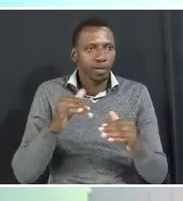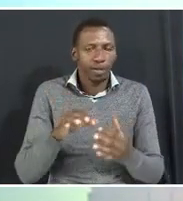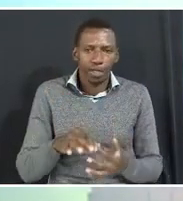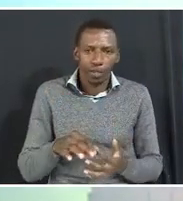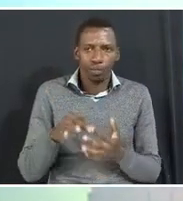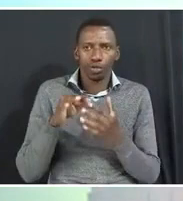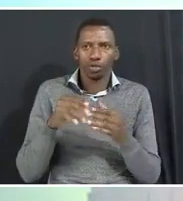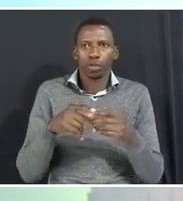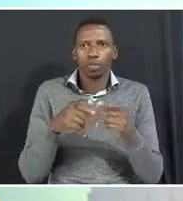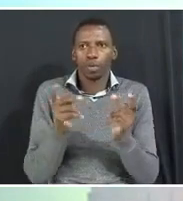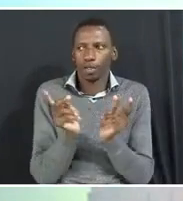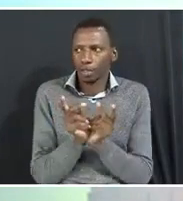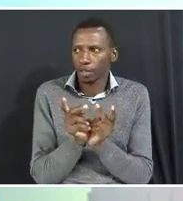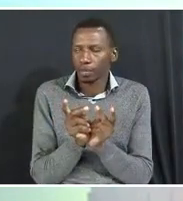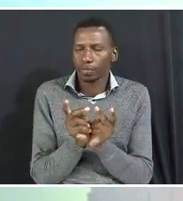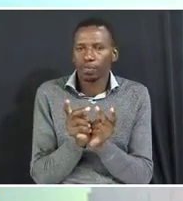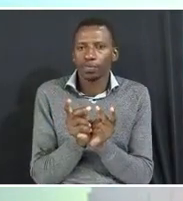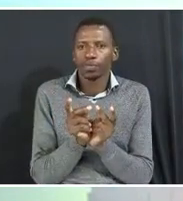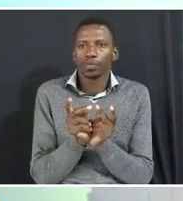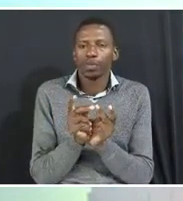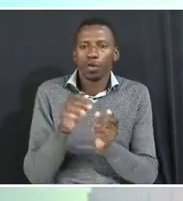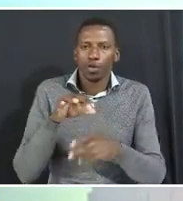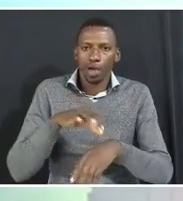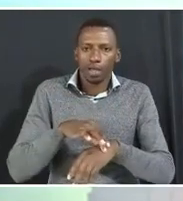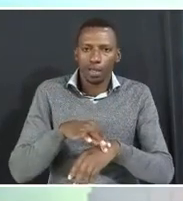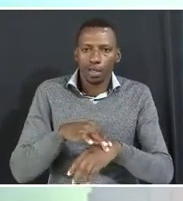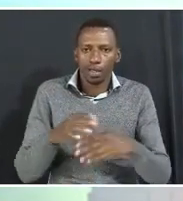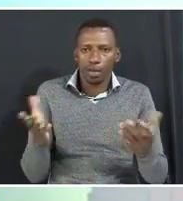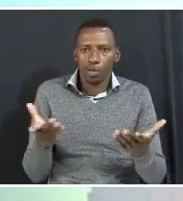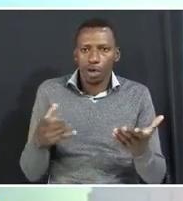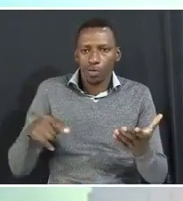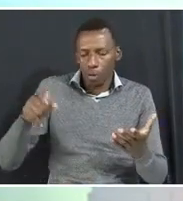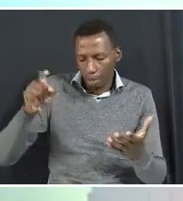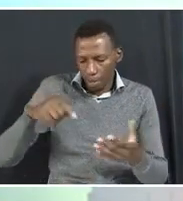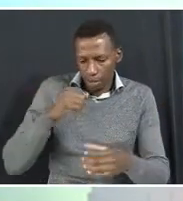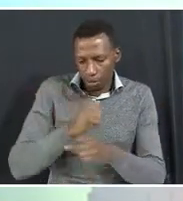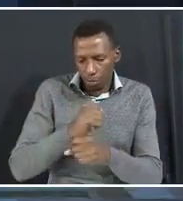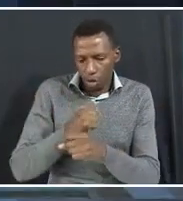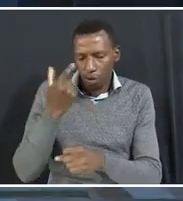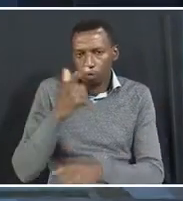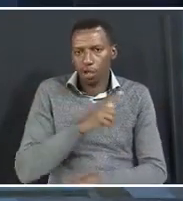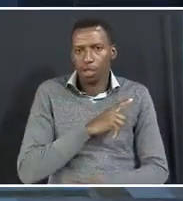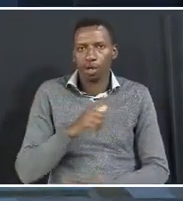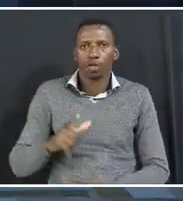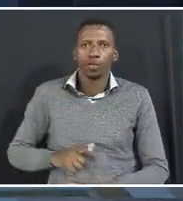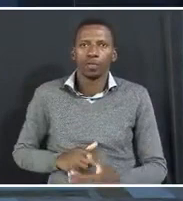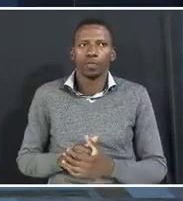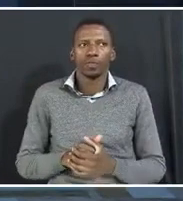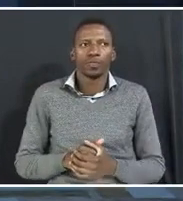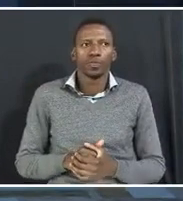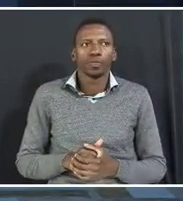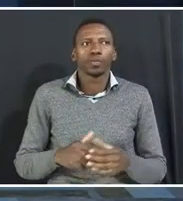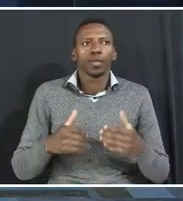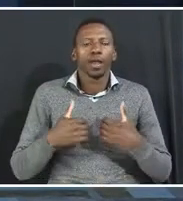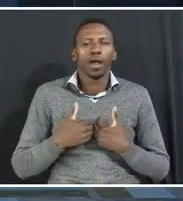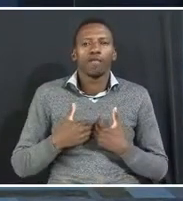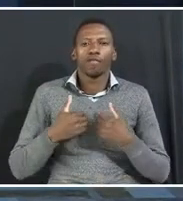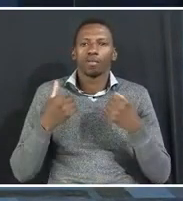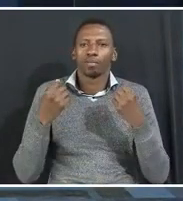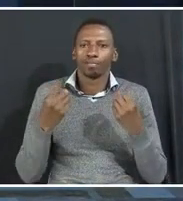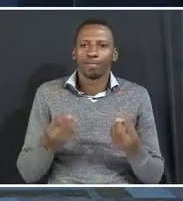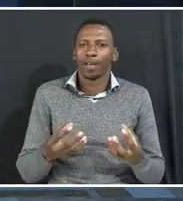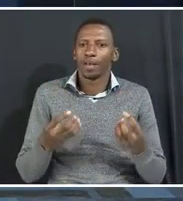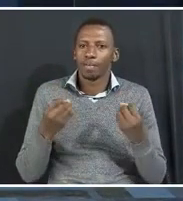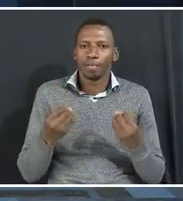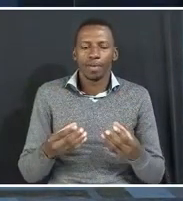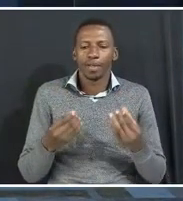place designated on earth where we are to work for the Lord. There's quite a lot that is laid out here,